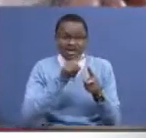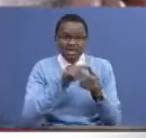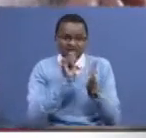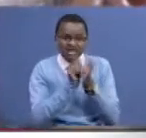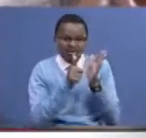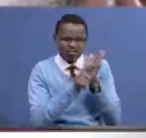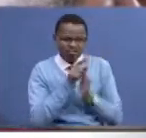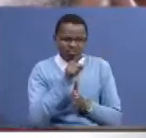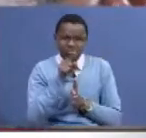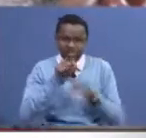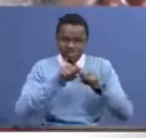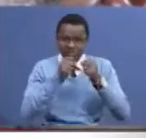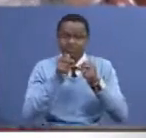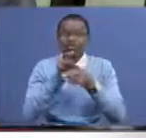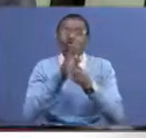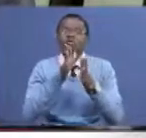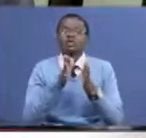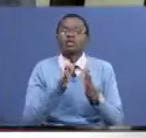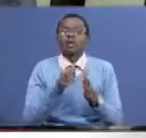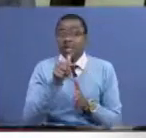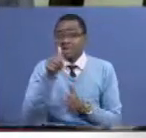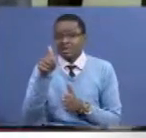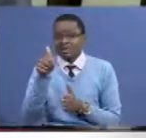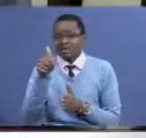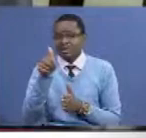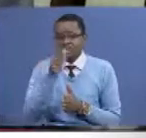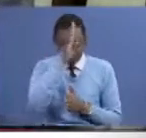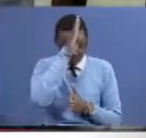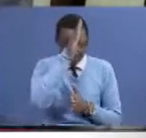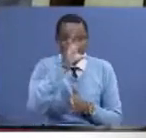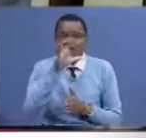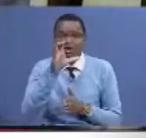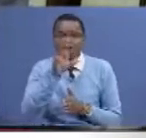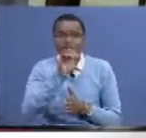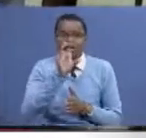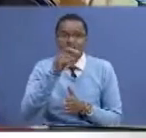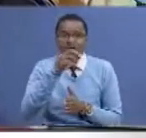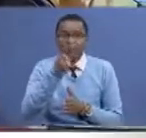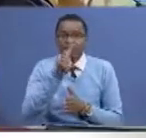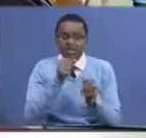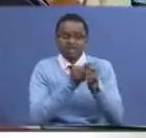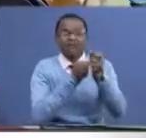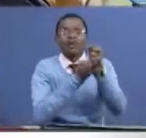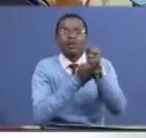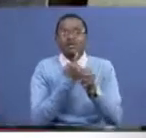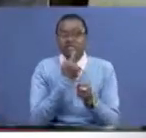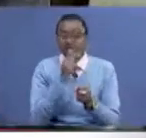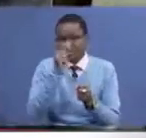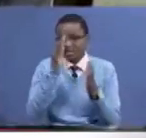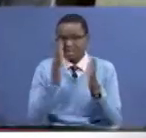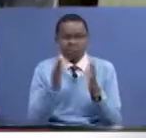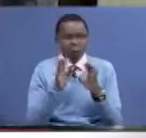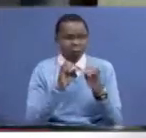law will only caution social media users. On the other hand, Baringo member of County Assembly Richard Teserem supported the move, saying Kenyans